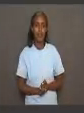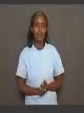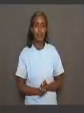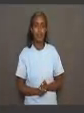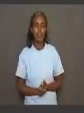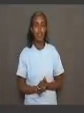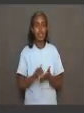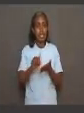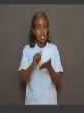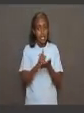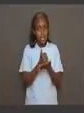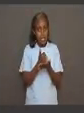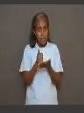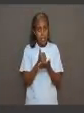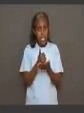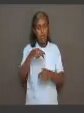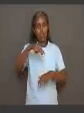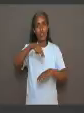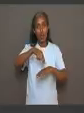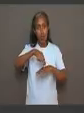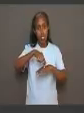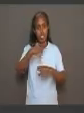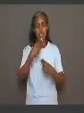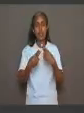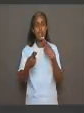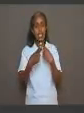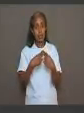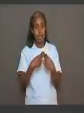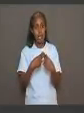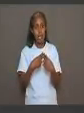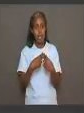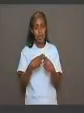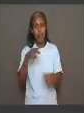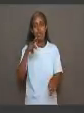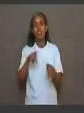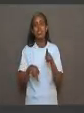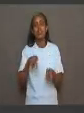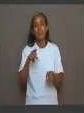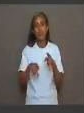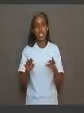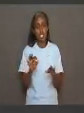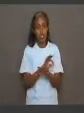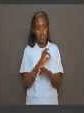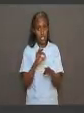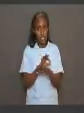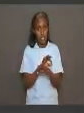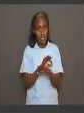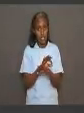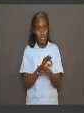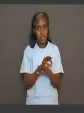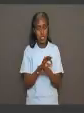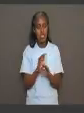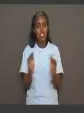The mean of a constant multiplied by the population function